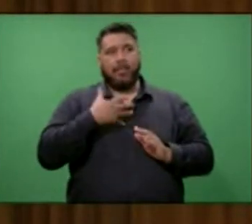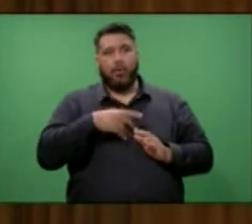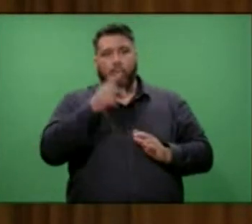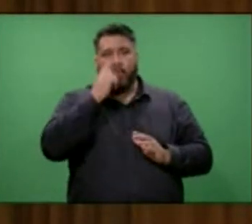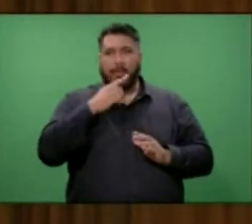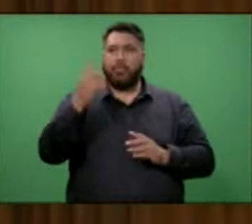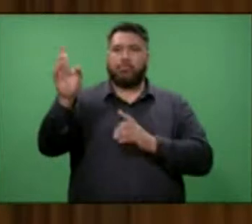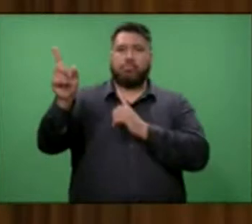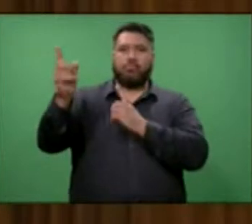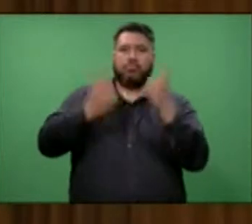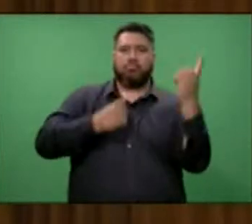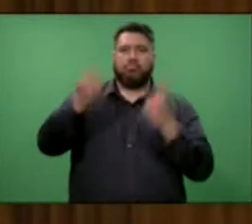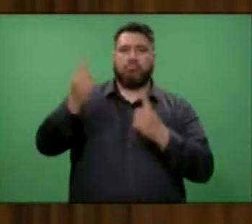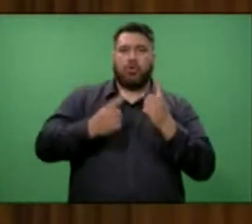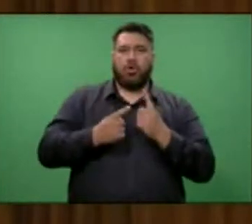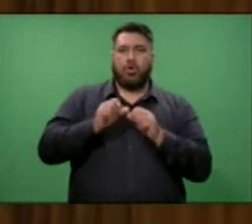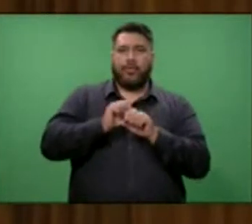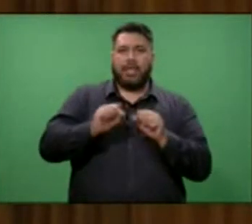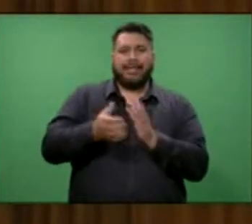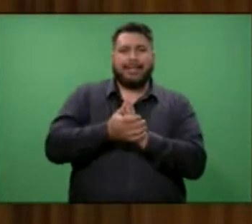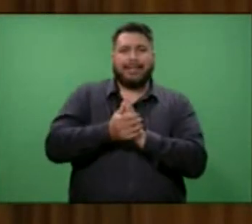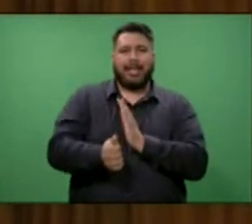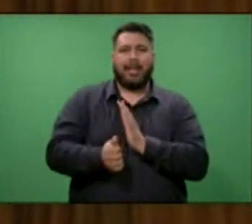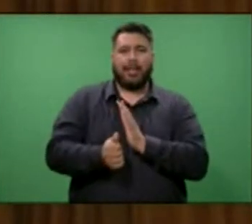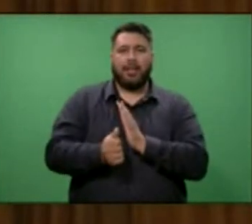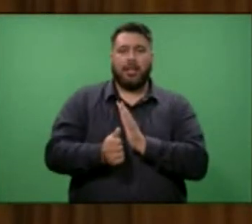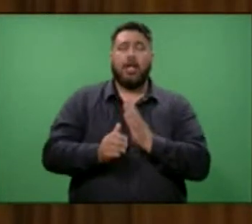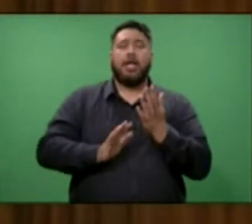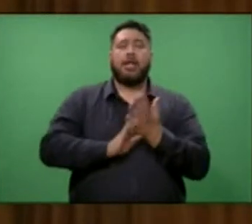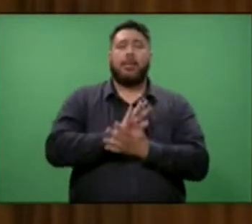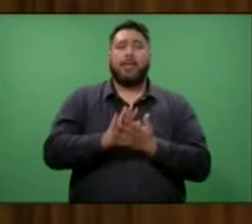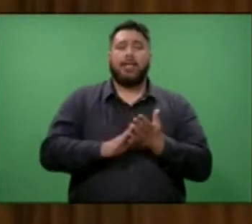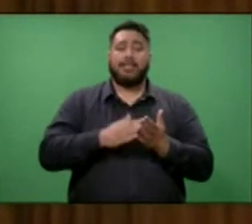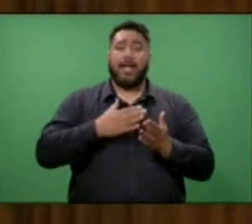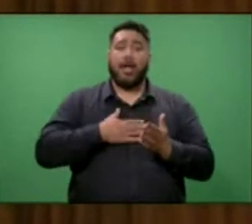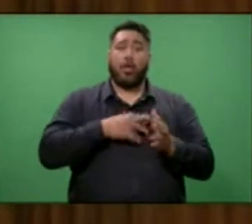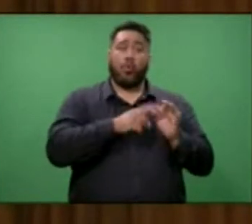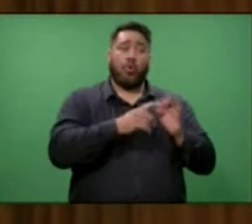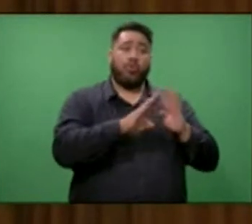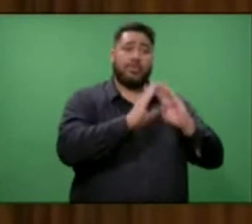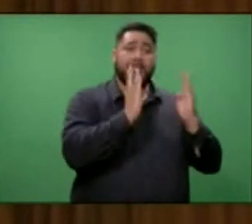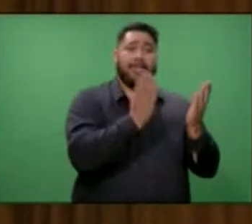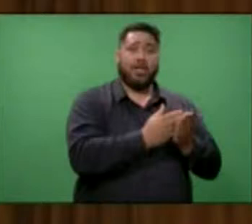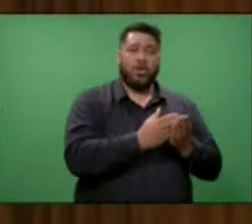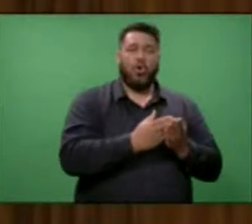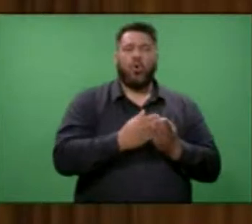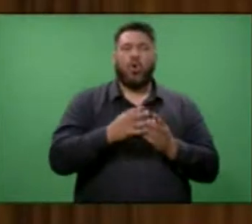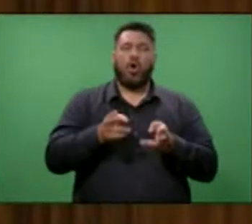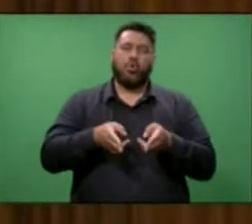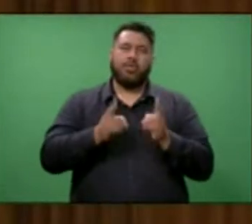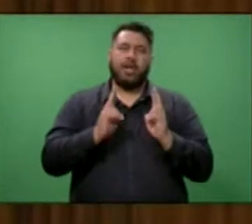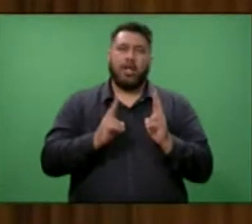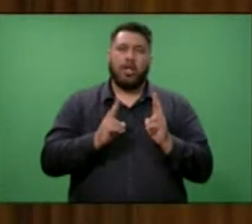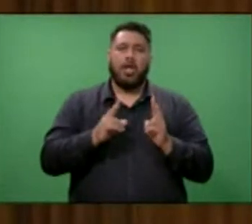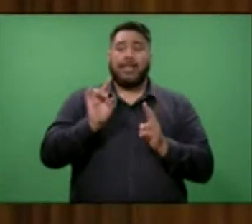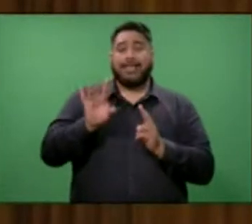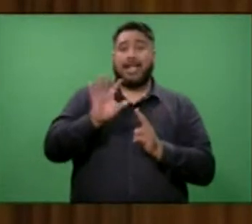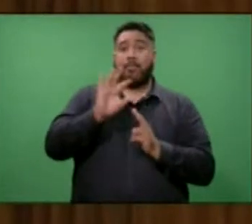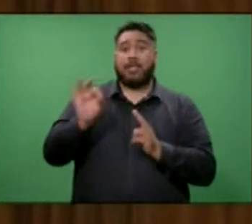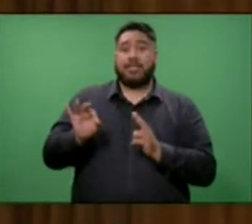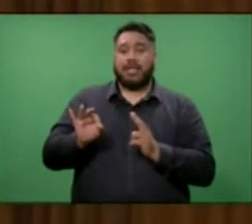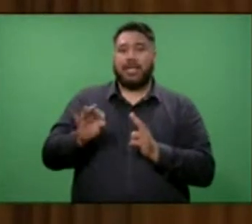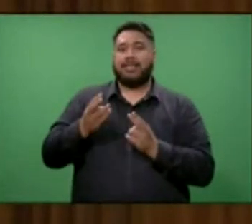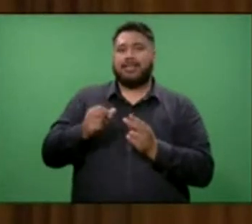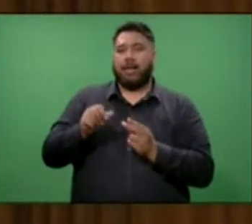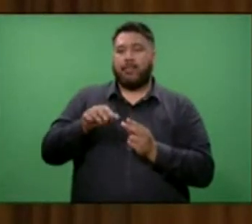to 10% of the places in our managed isolation facilities are used by people granted exceptions to enter New